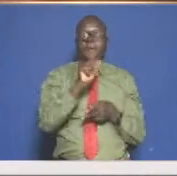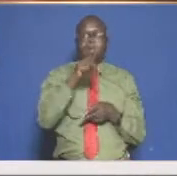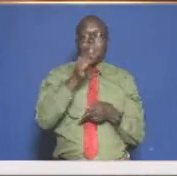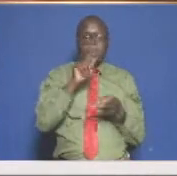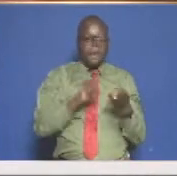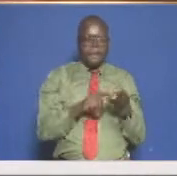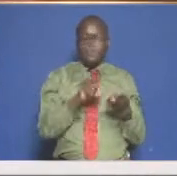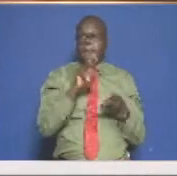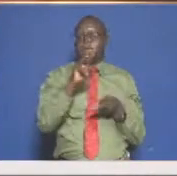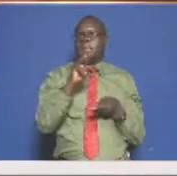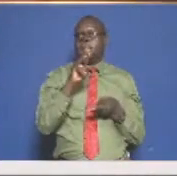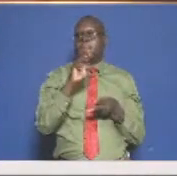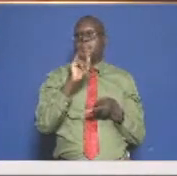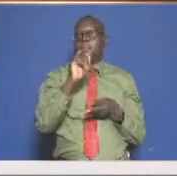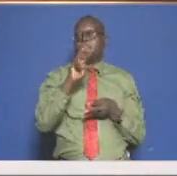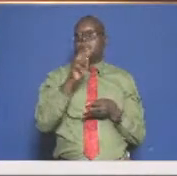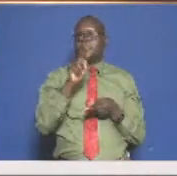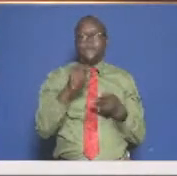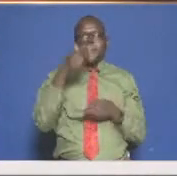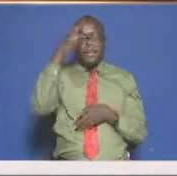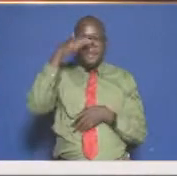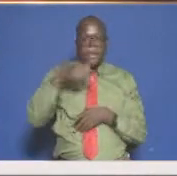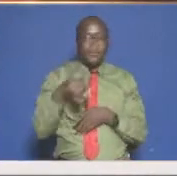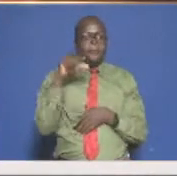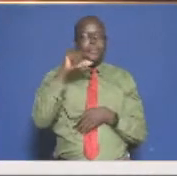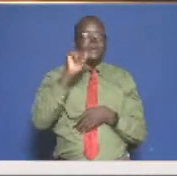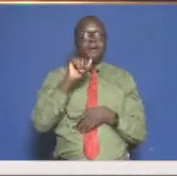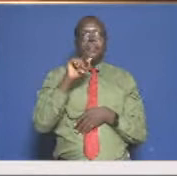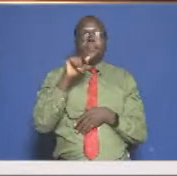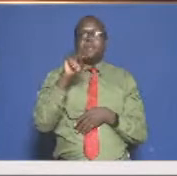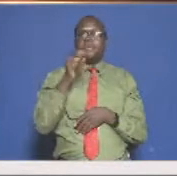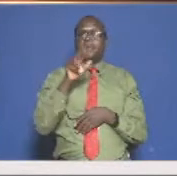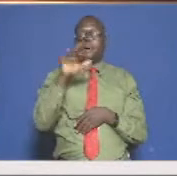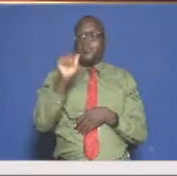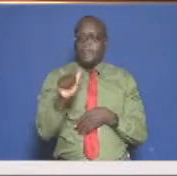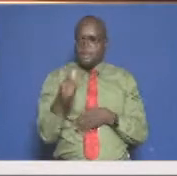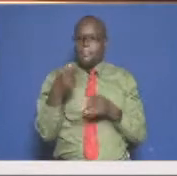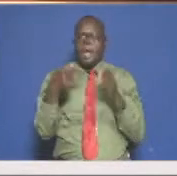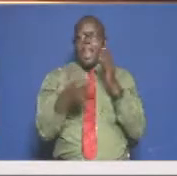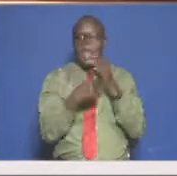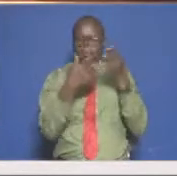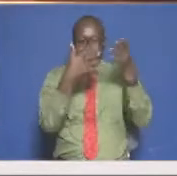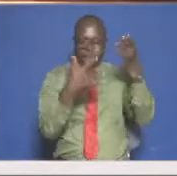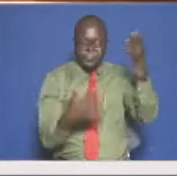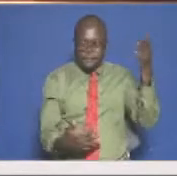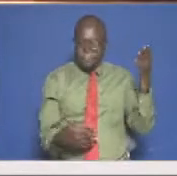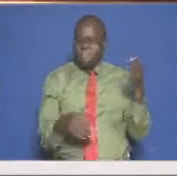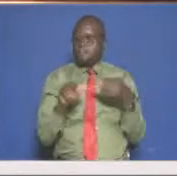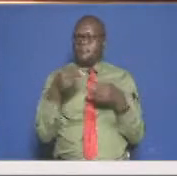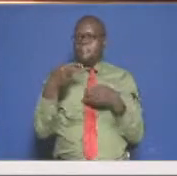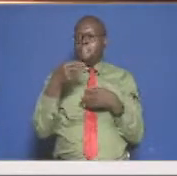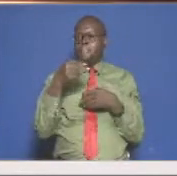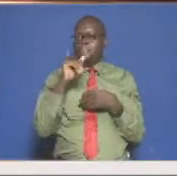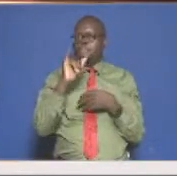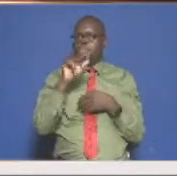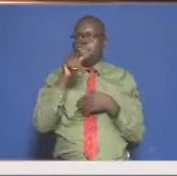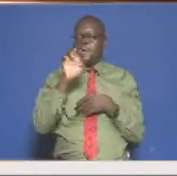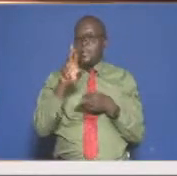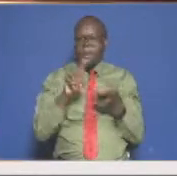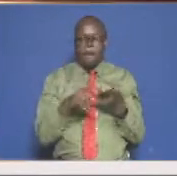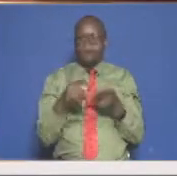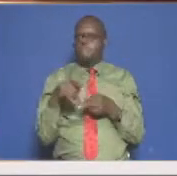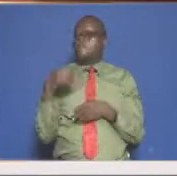Imentiti Hydro, Thika Power, Gikaria, Gulf Power, name it, Iba Africa, Mumia Shua